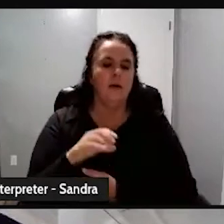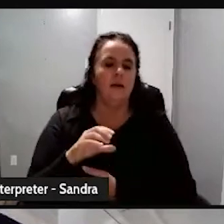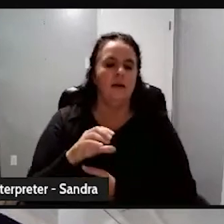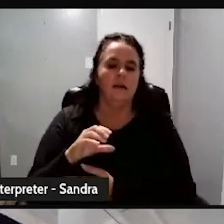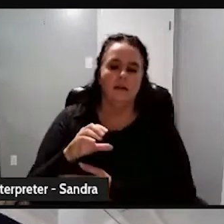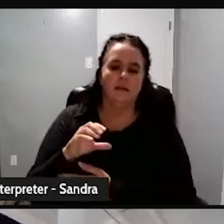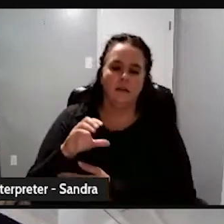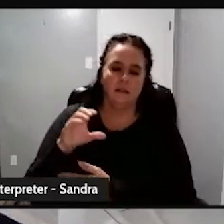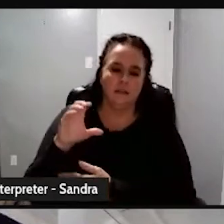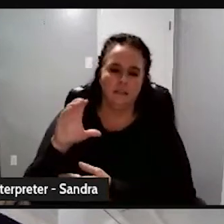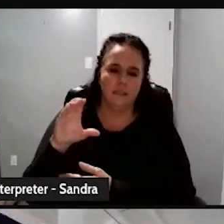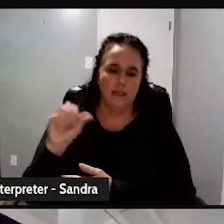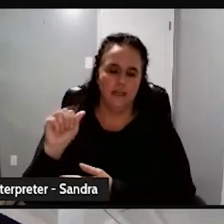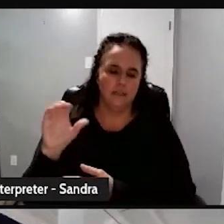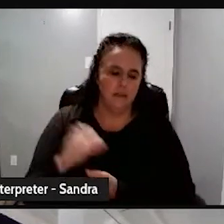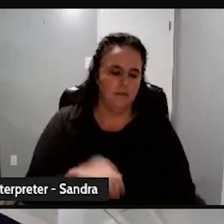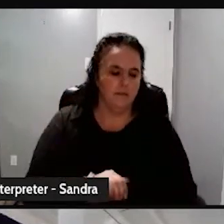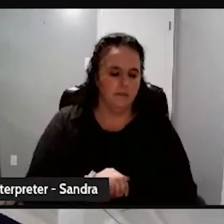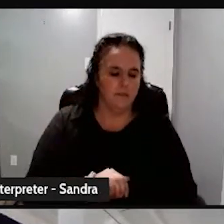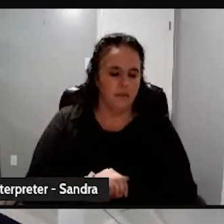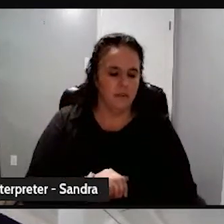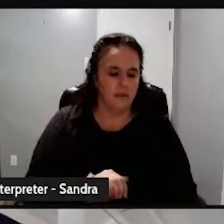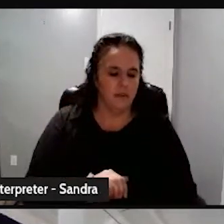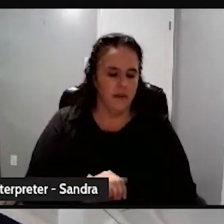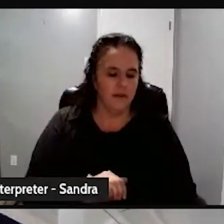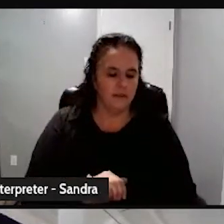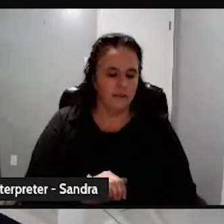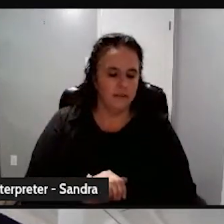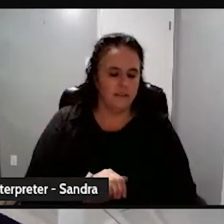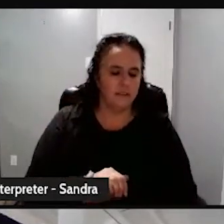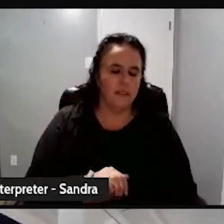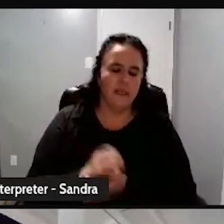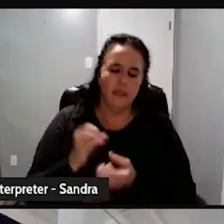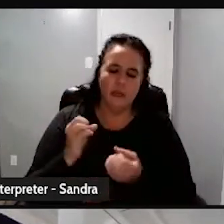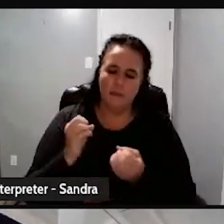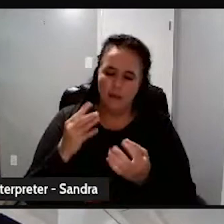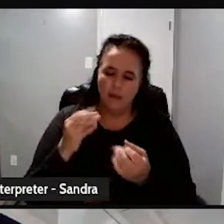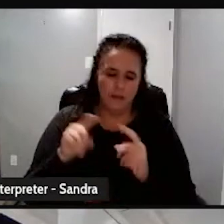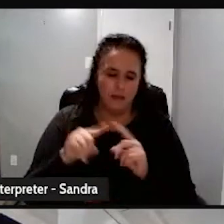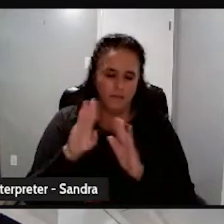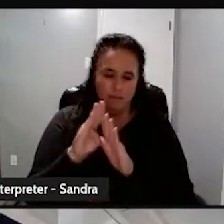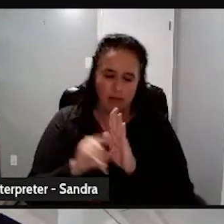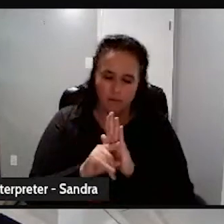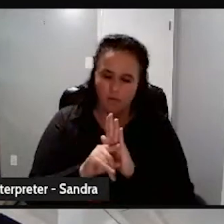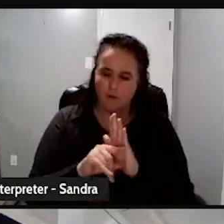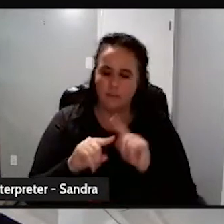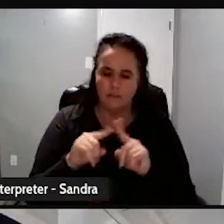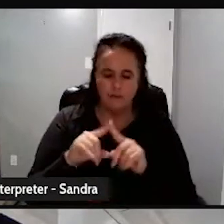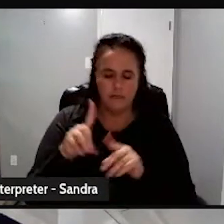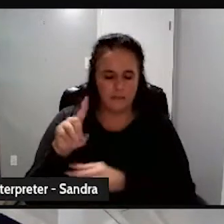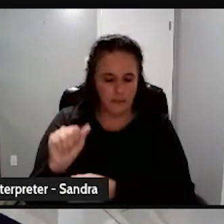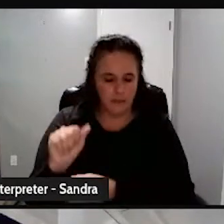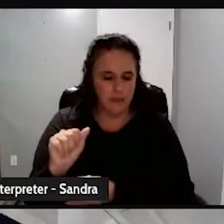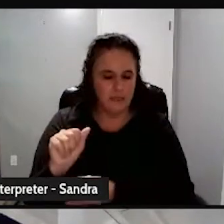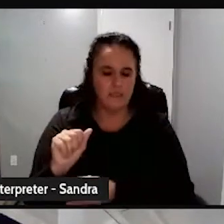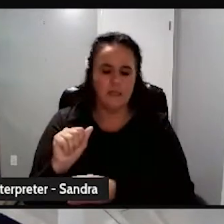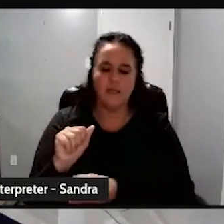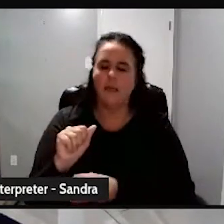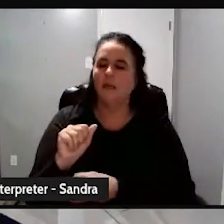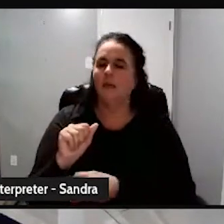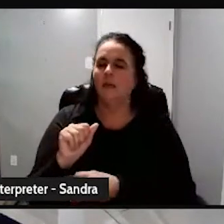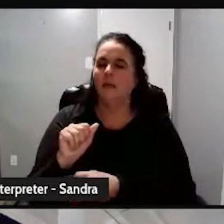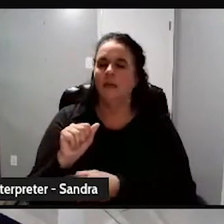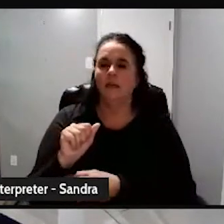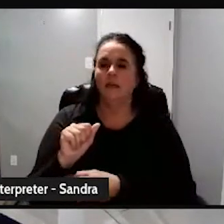cause from many different backgrounds, many different disabilities. As you say, you ignore the things